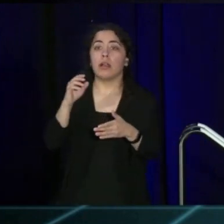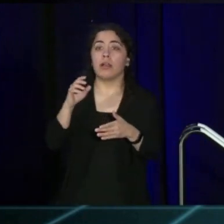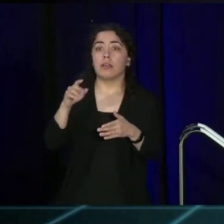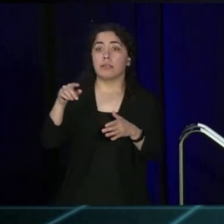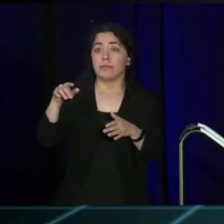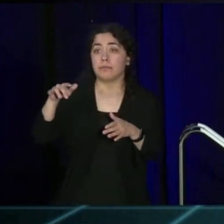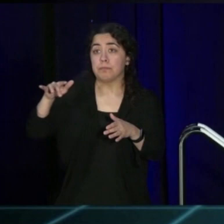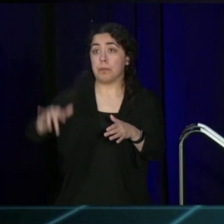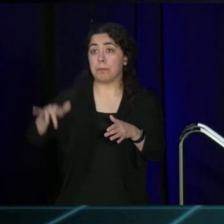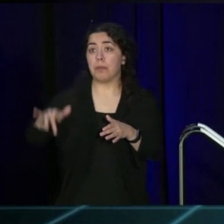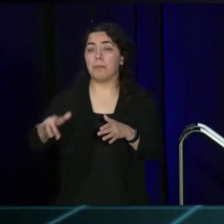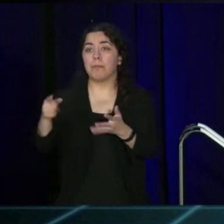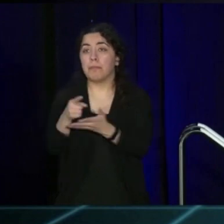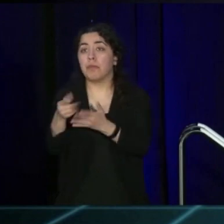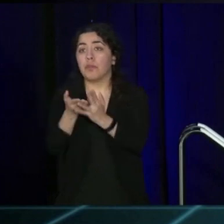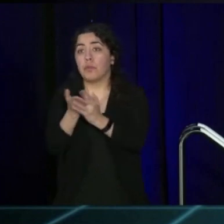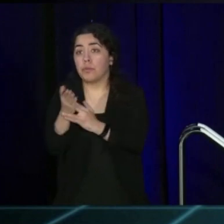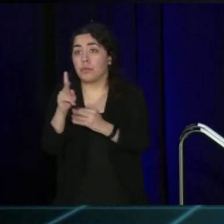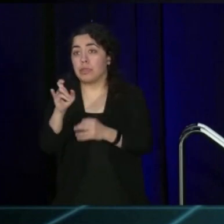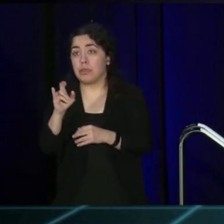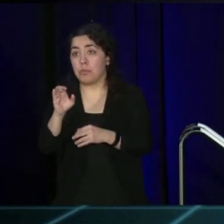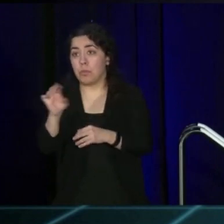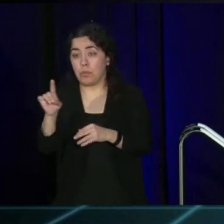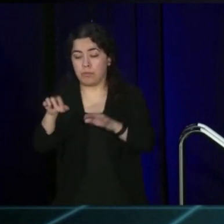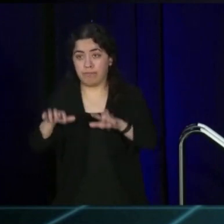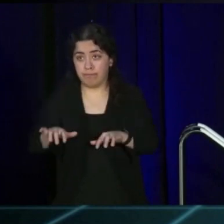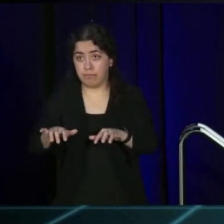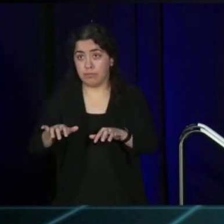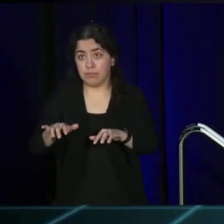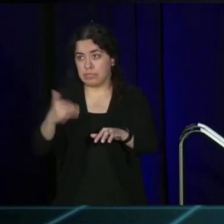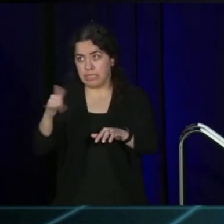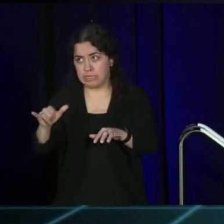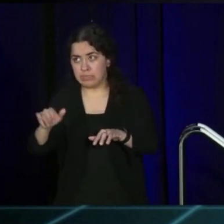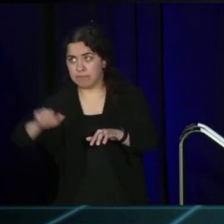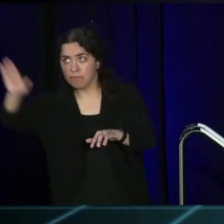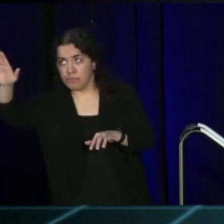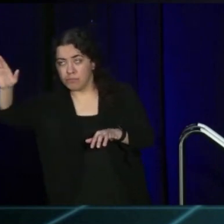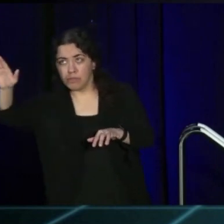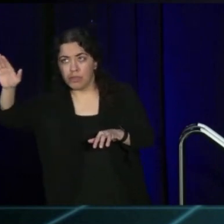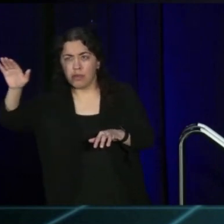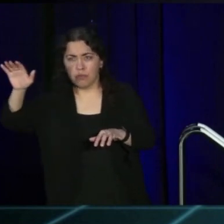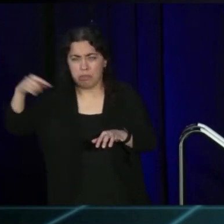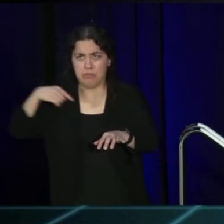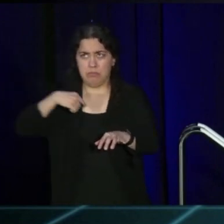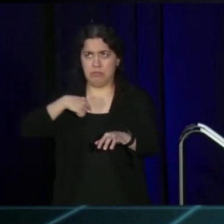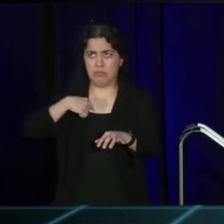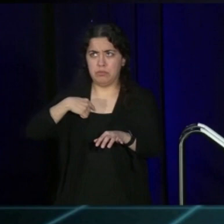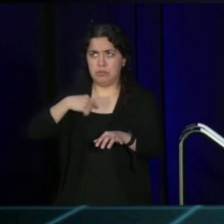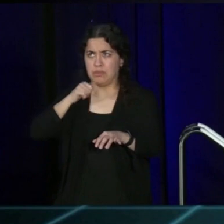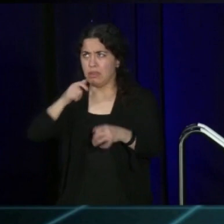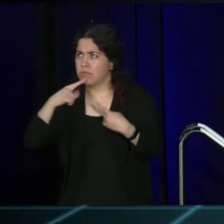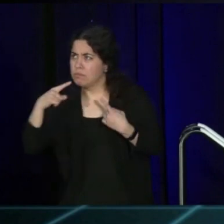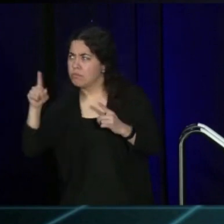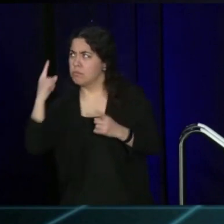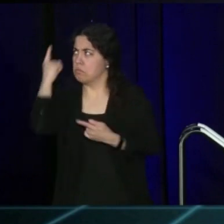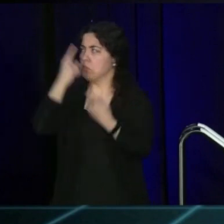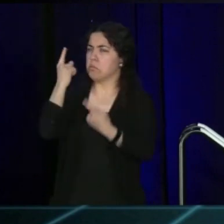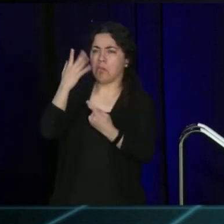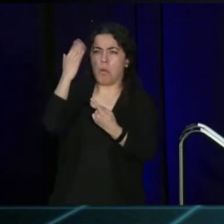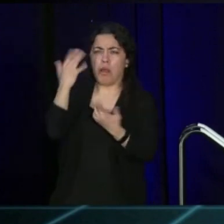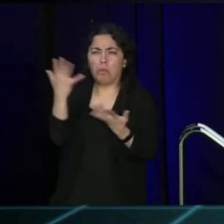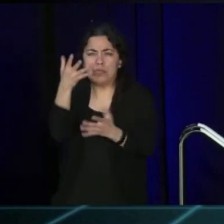for the user and prevent them from understanding what exactly is missing or incorrect. So it's usually better to keep the button enabled, but validate